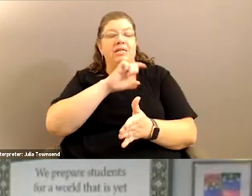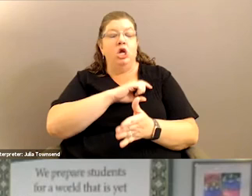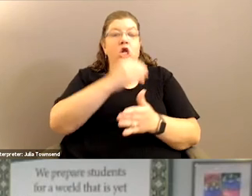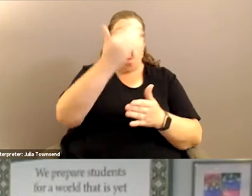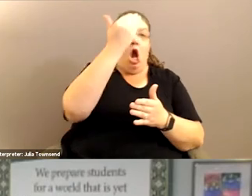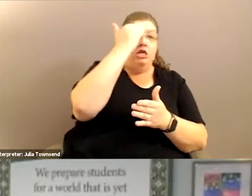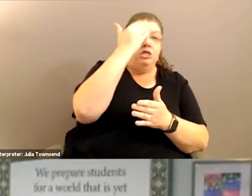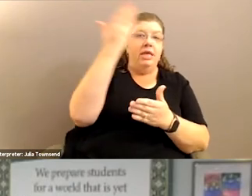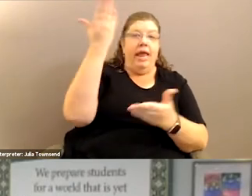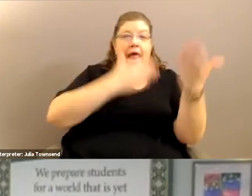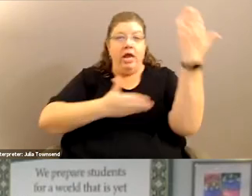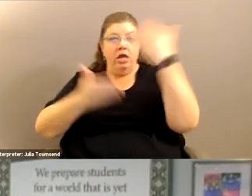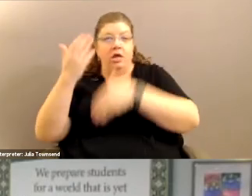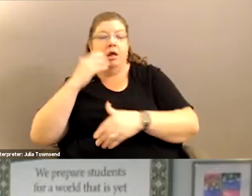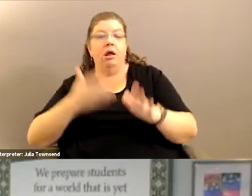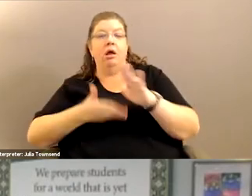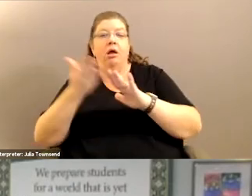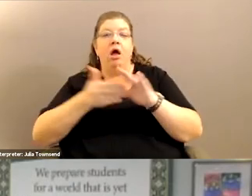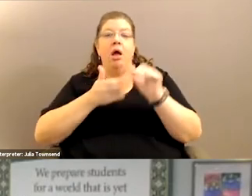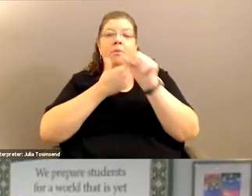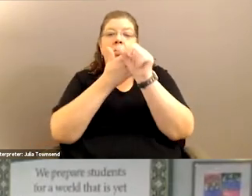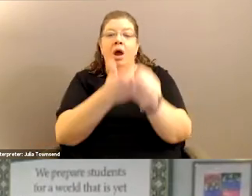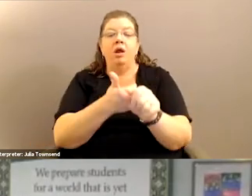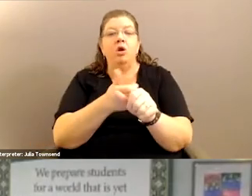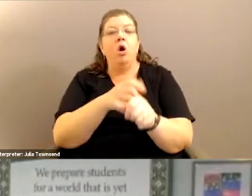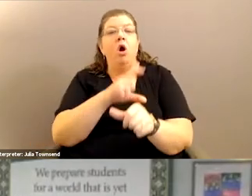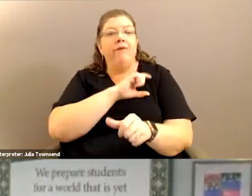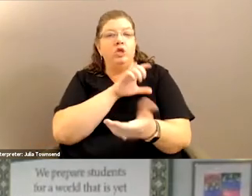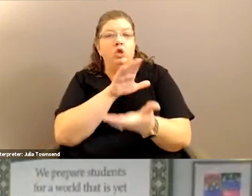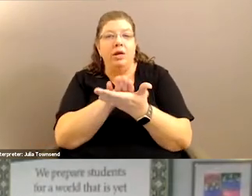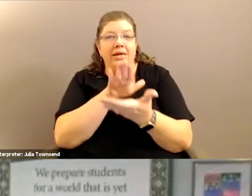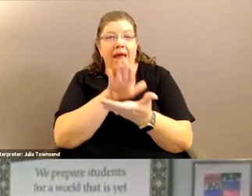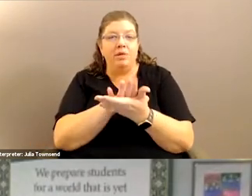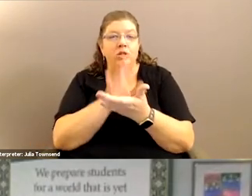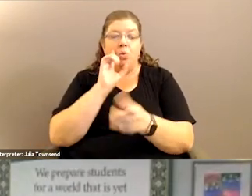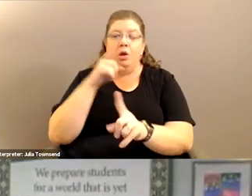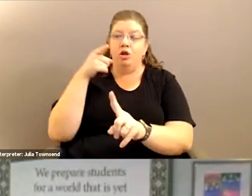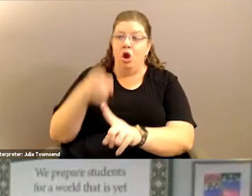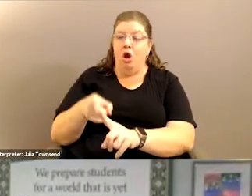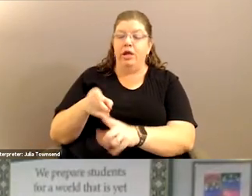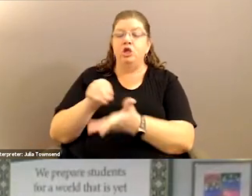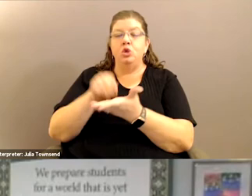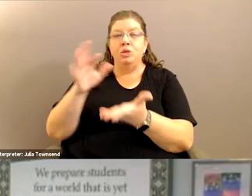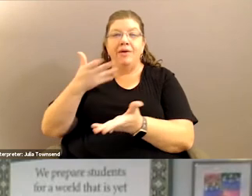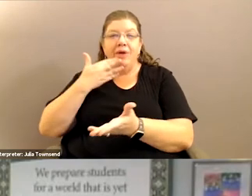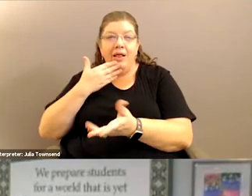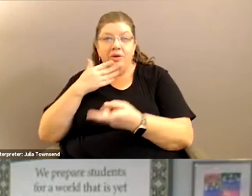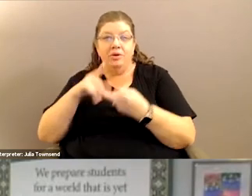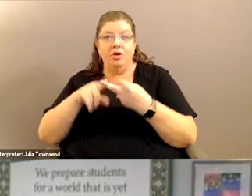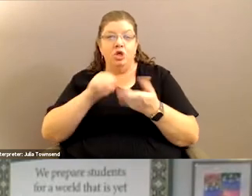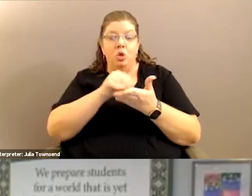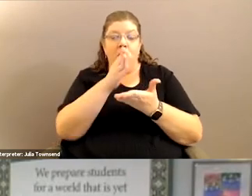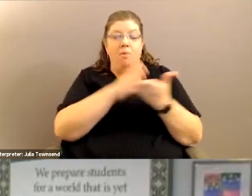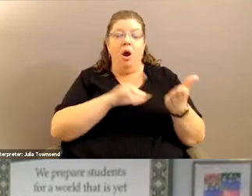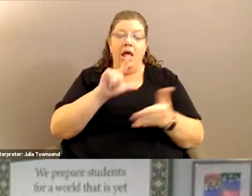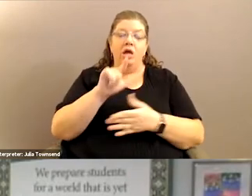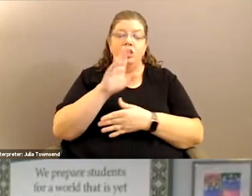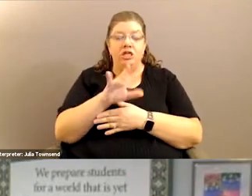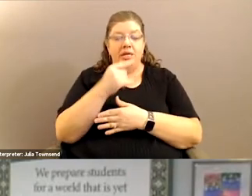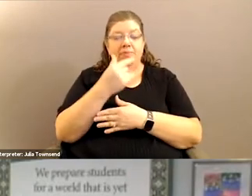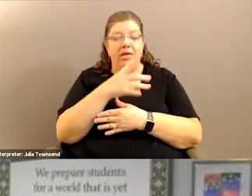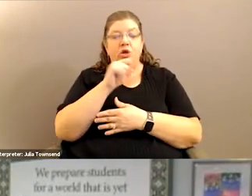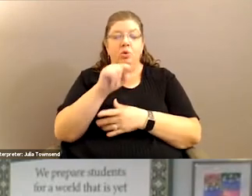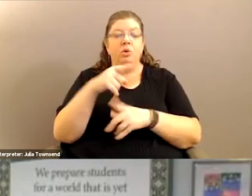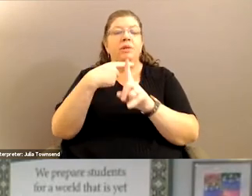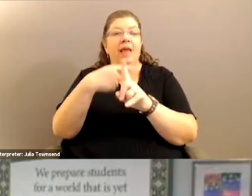off of officers on campus are likely to target students of color students a part of the lgbtq plus